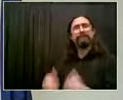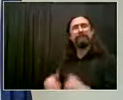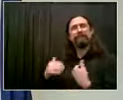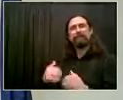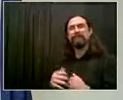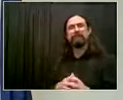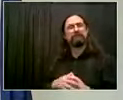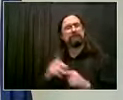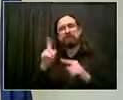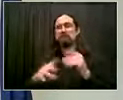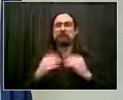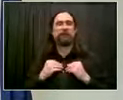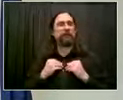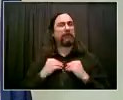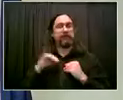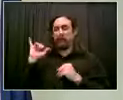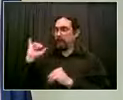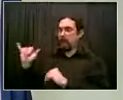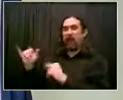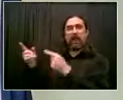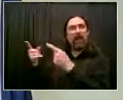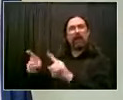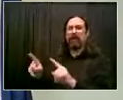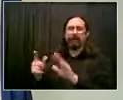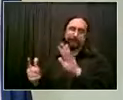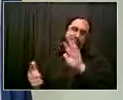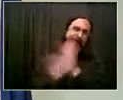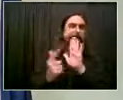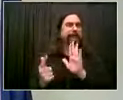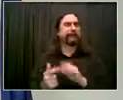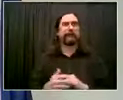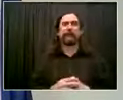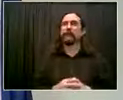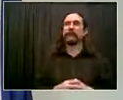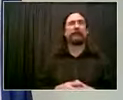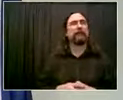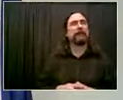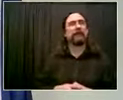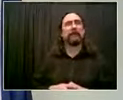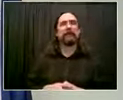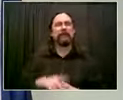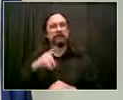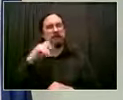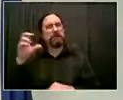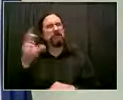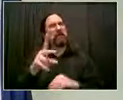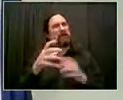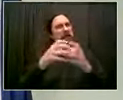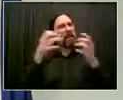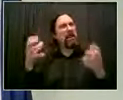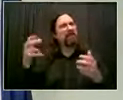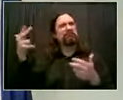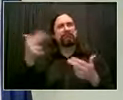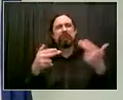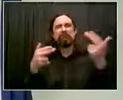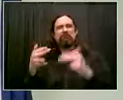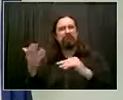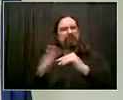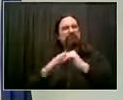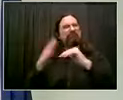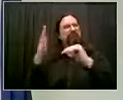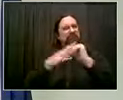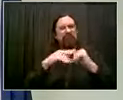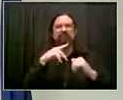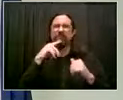violence in our communities right now. And I see people at their worst as district attorney. So I know that. So,